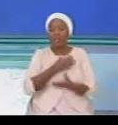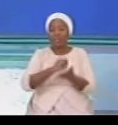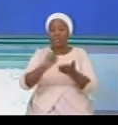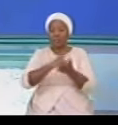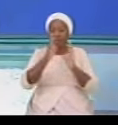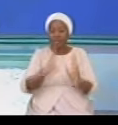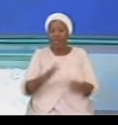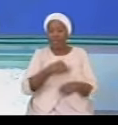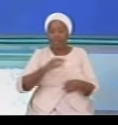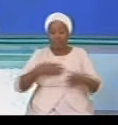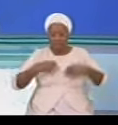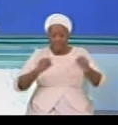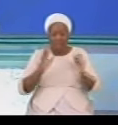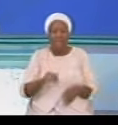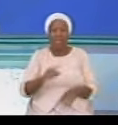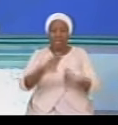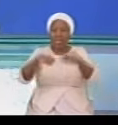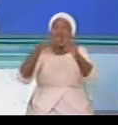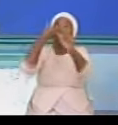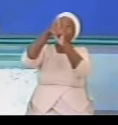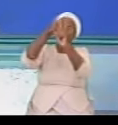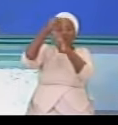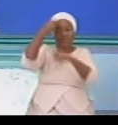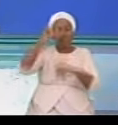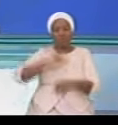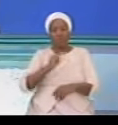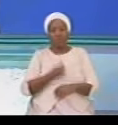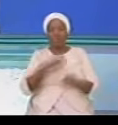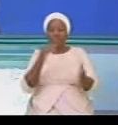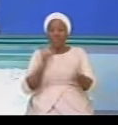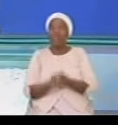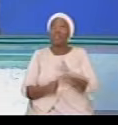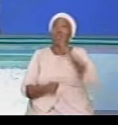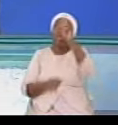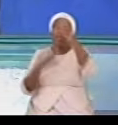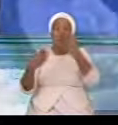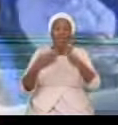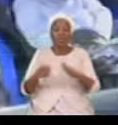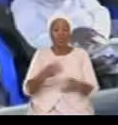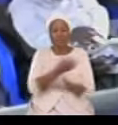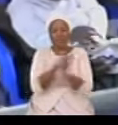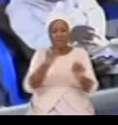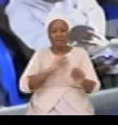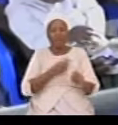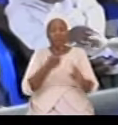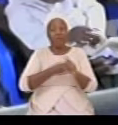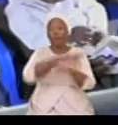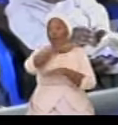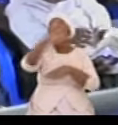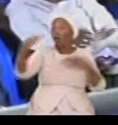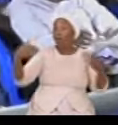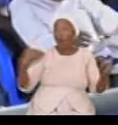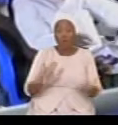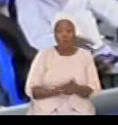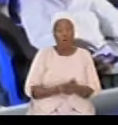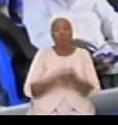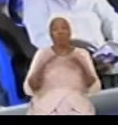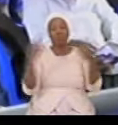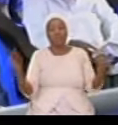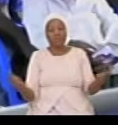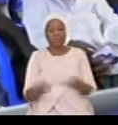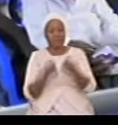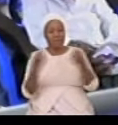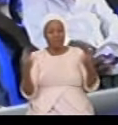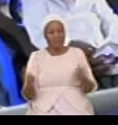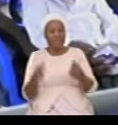he gave himself for us that he might redeem us from all iniquity. That